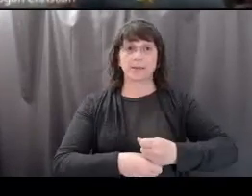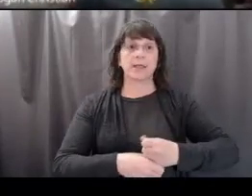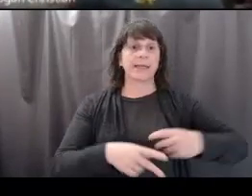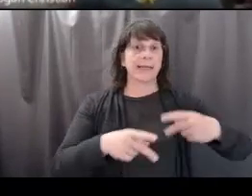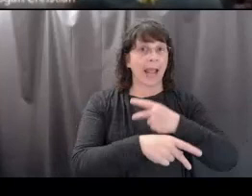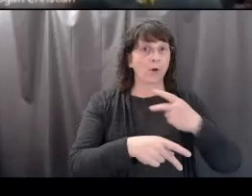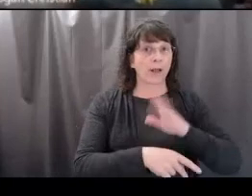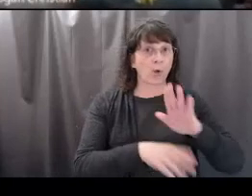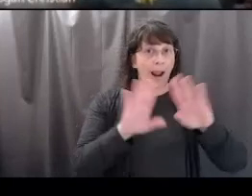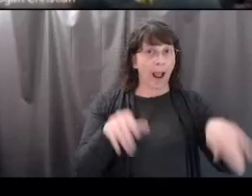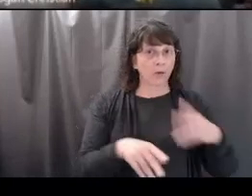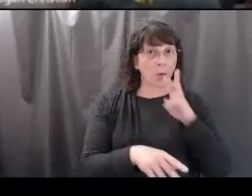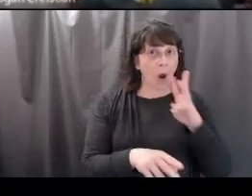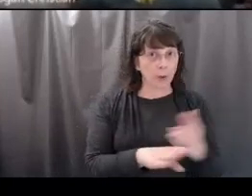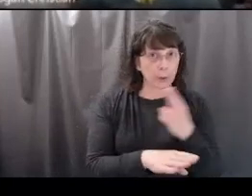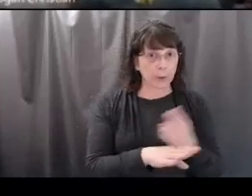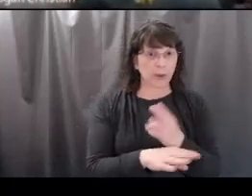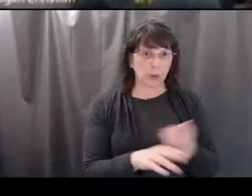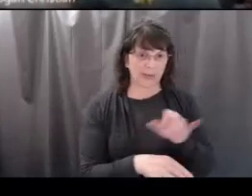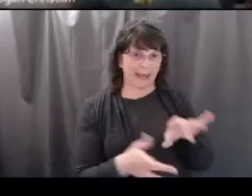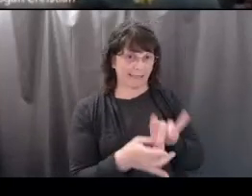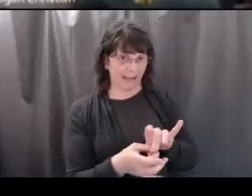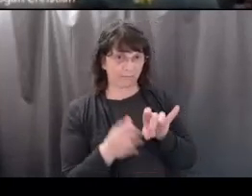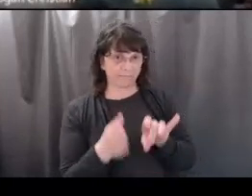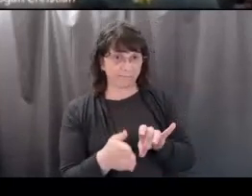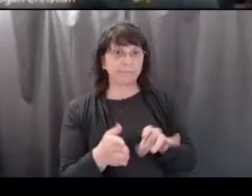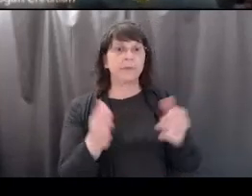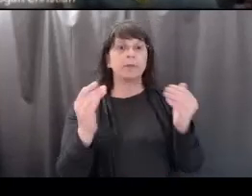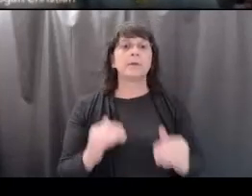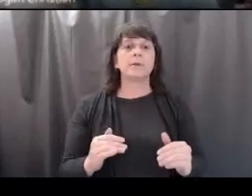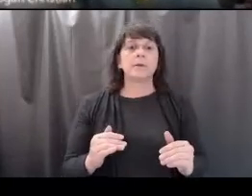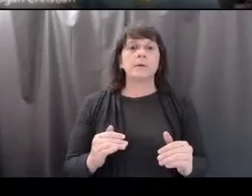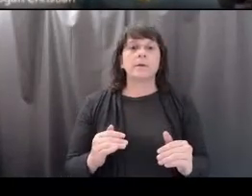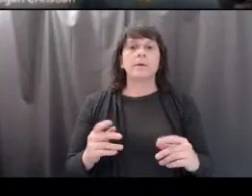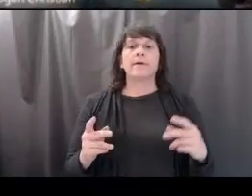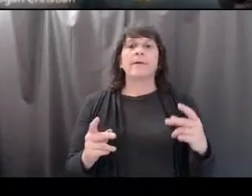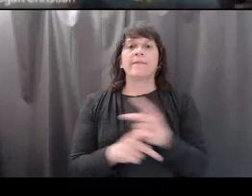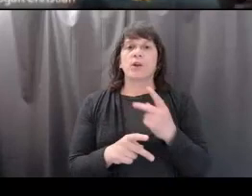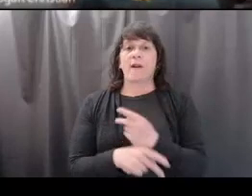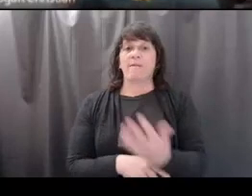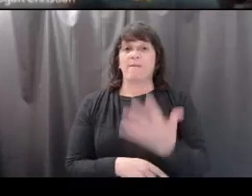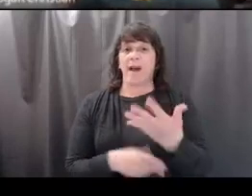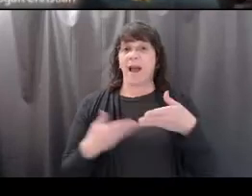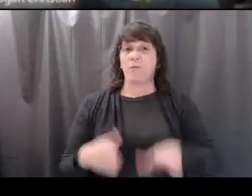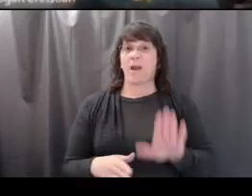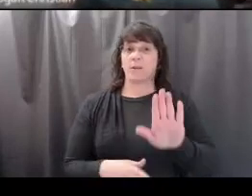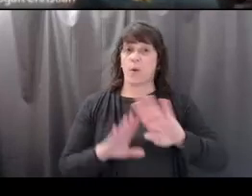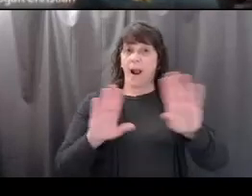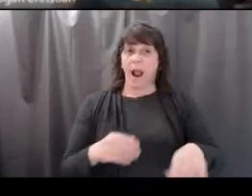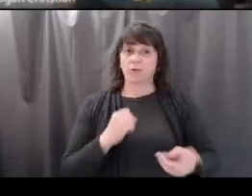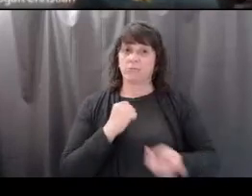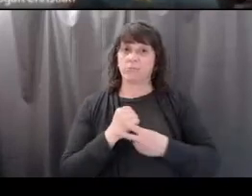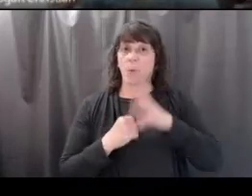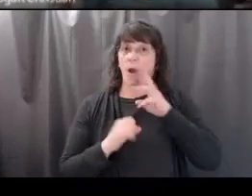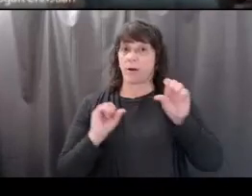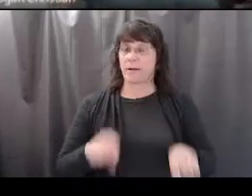calculate your household water use using the link watercalculator.org. You're going to brainstorm 5 ways to conserve